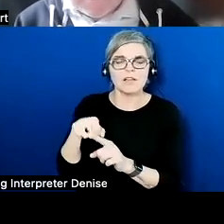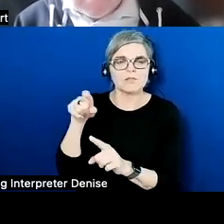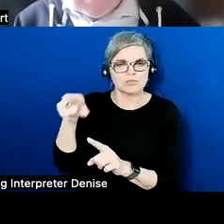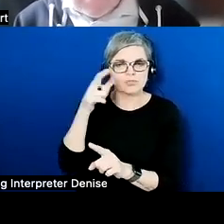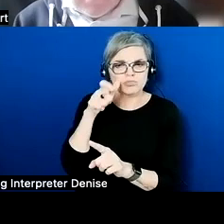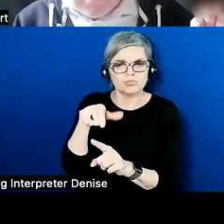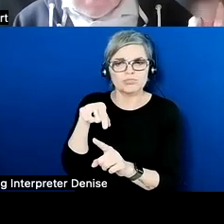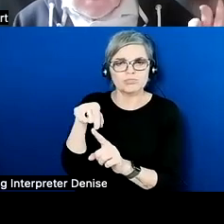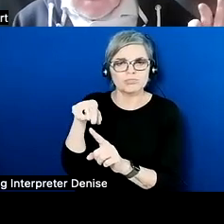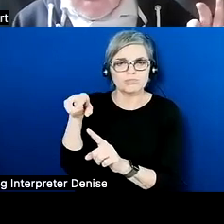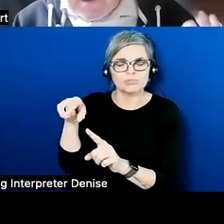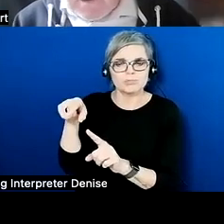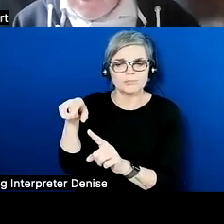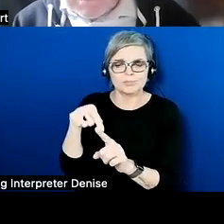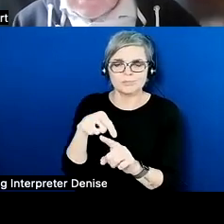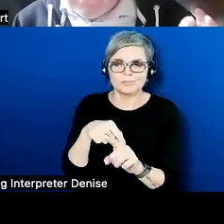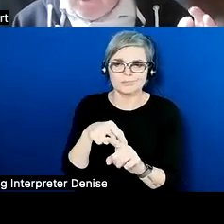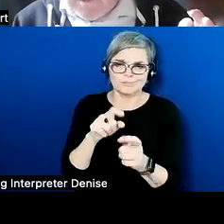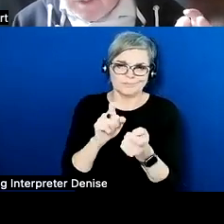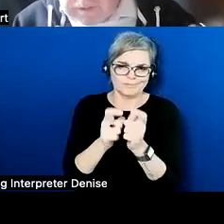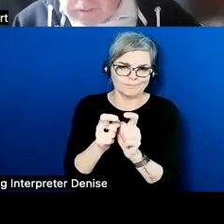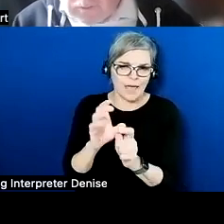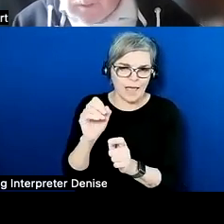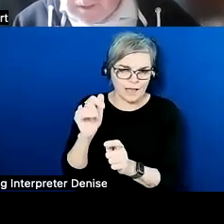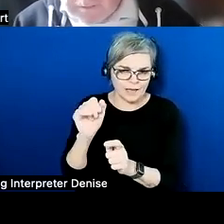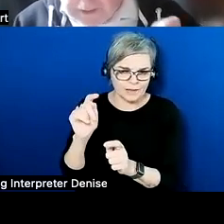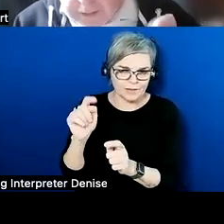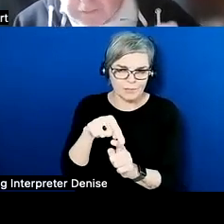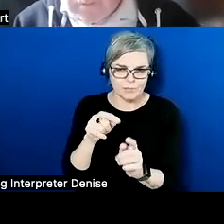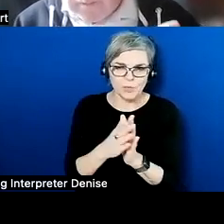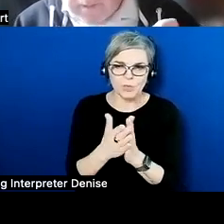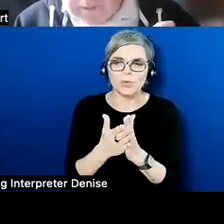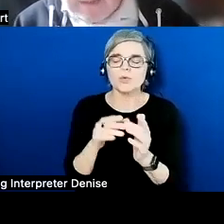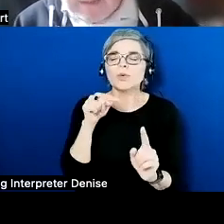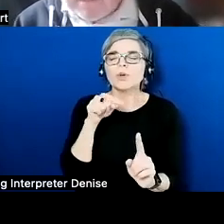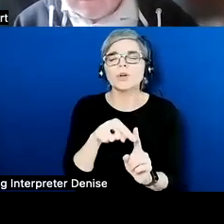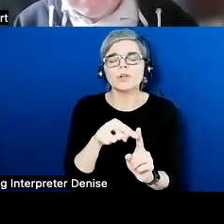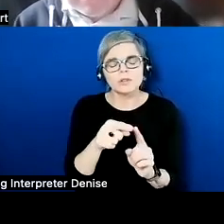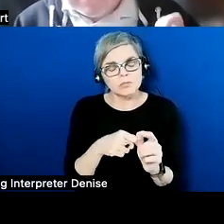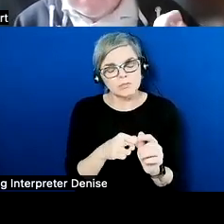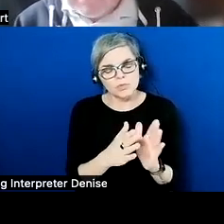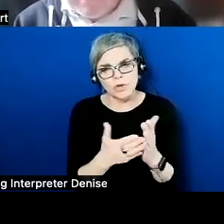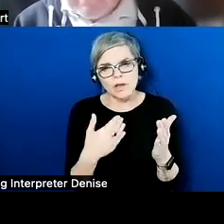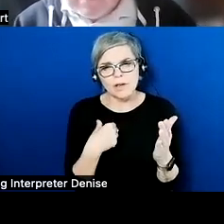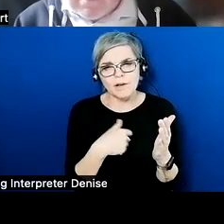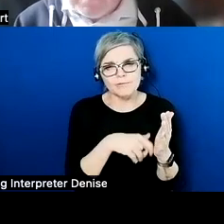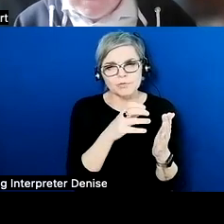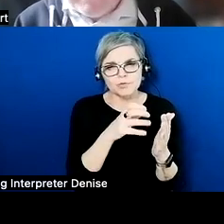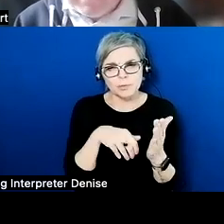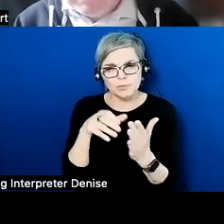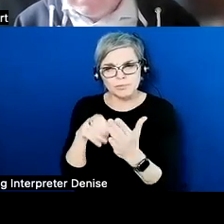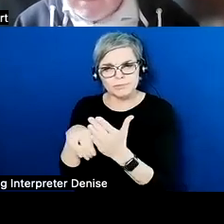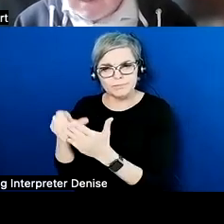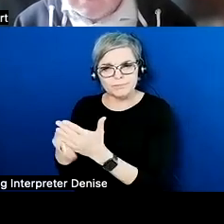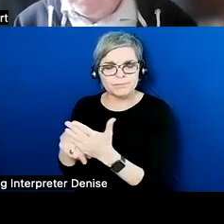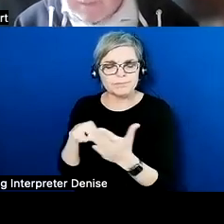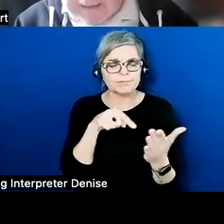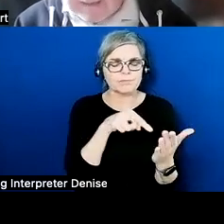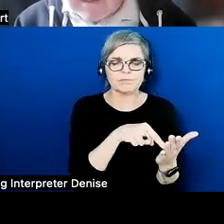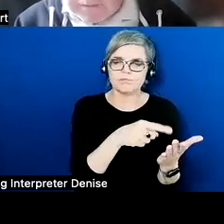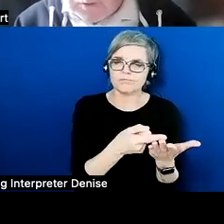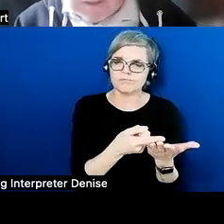about using what we know about how infants and very young babies